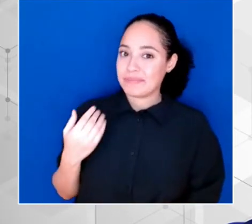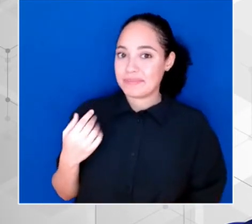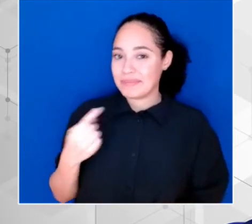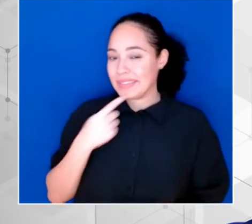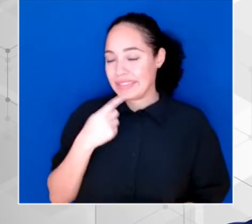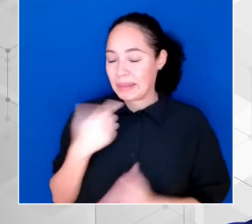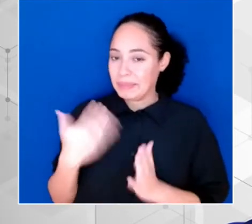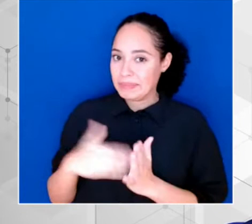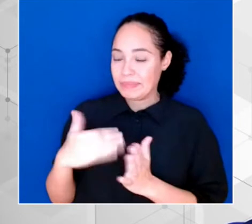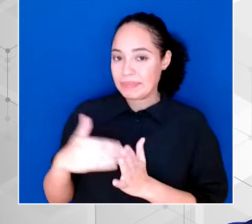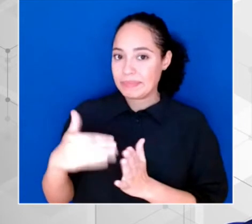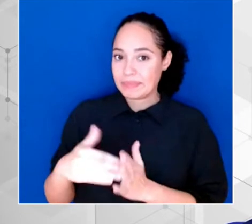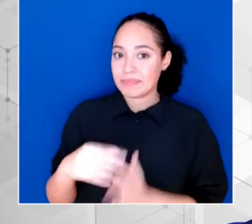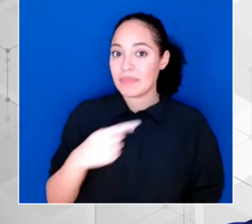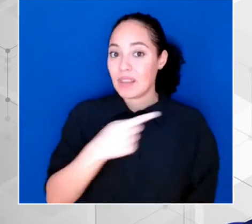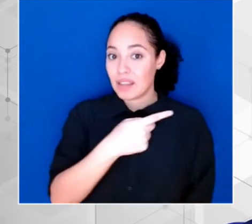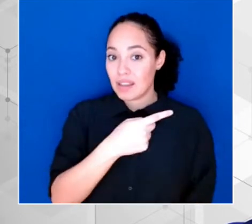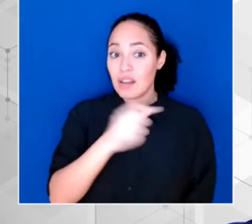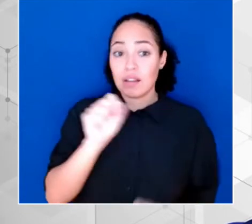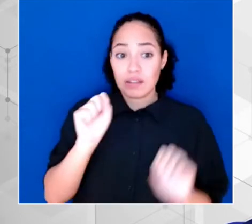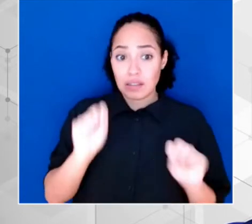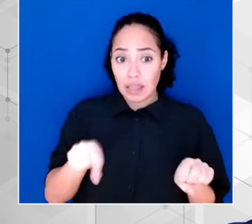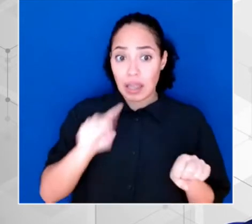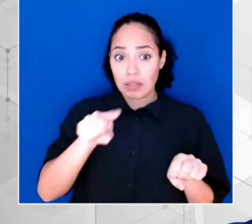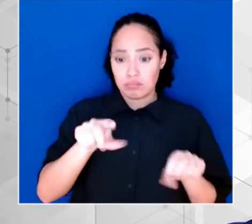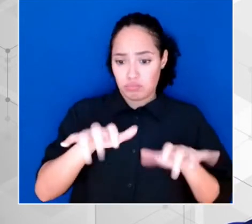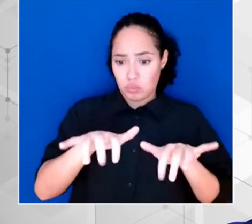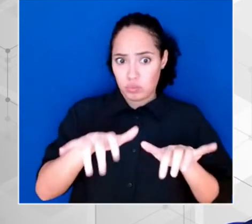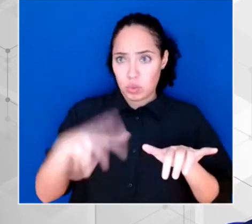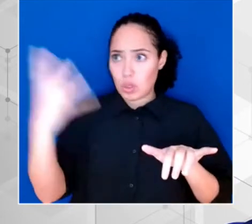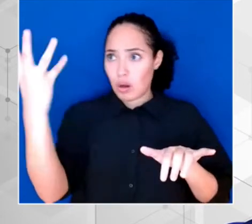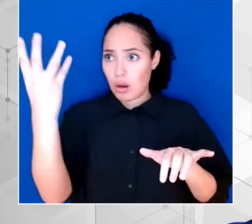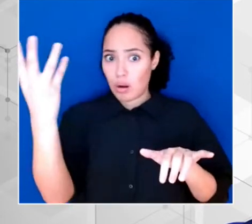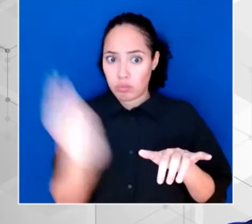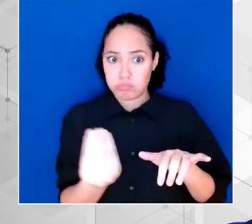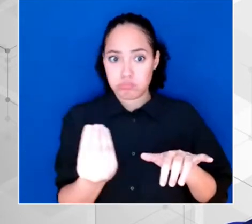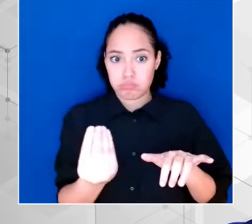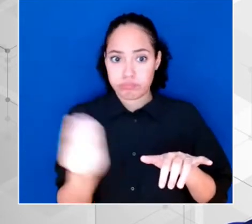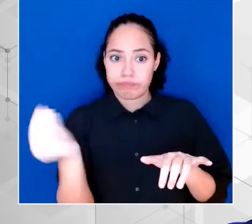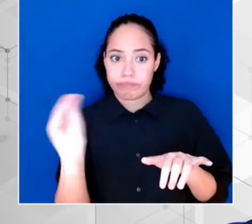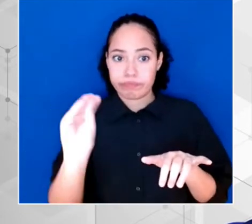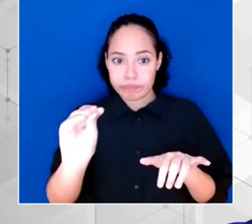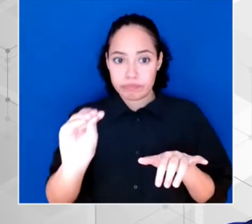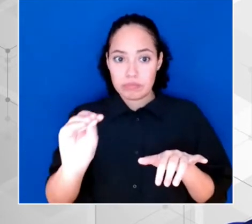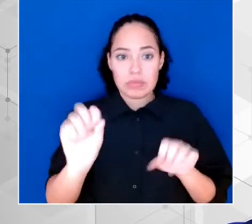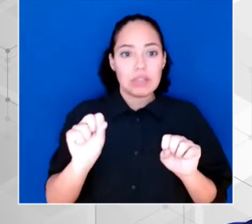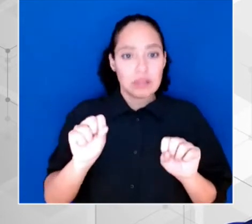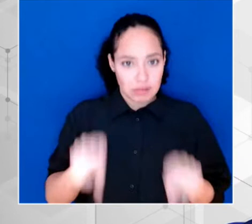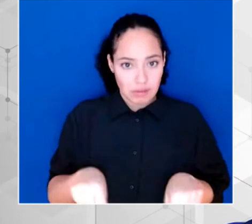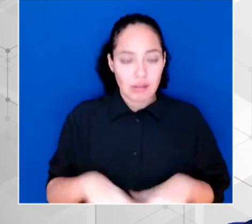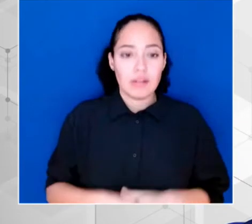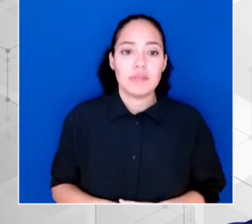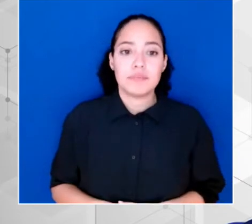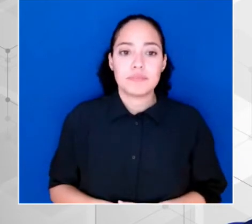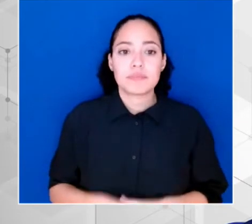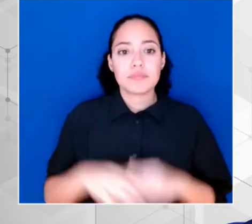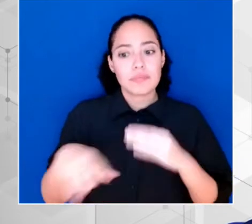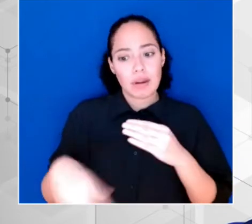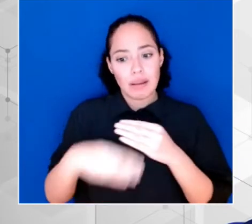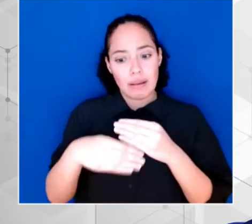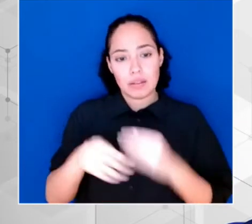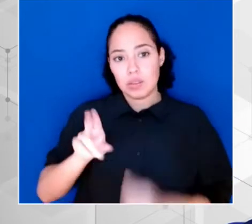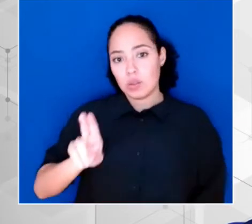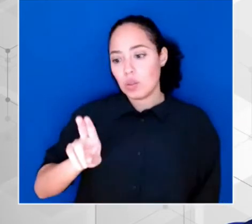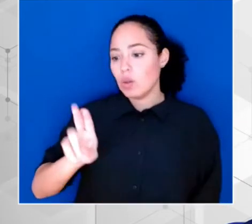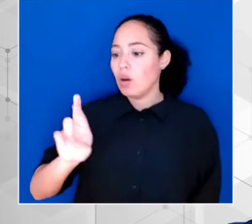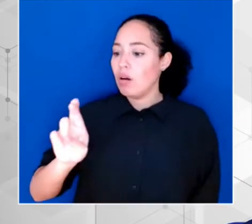run the command on your terminal with Axe followed by the URL that you want to test, and